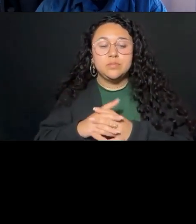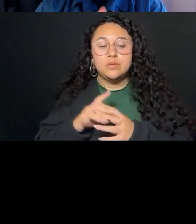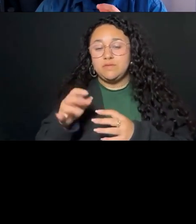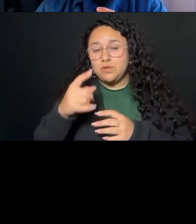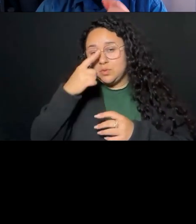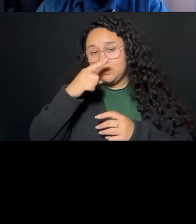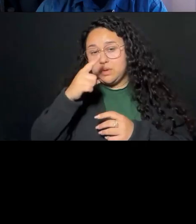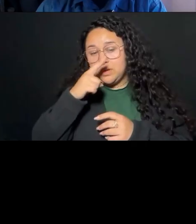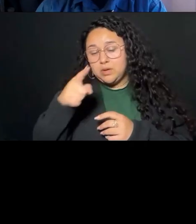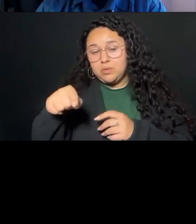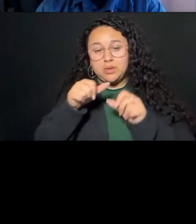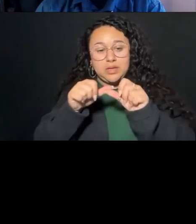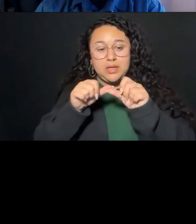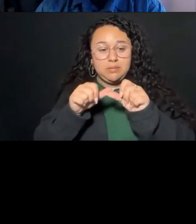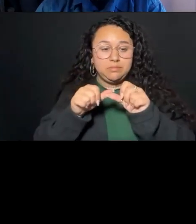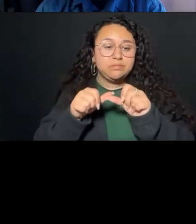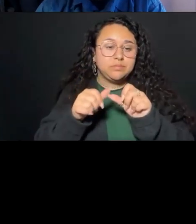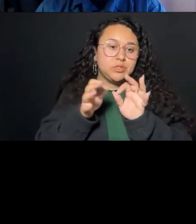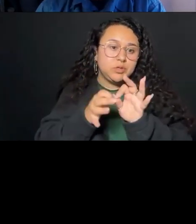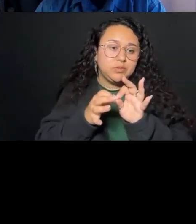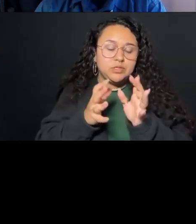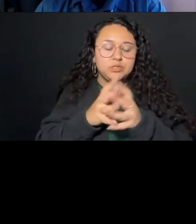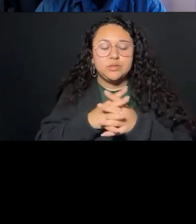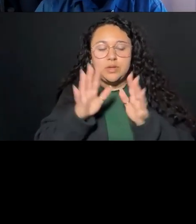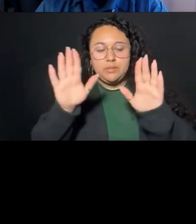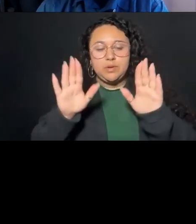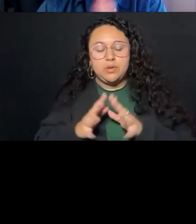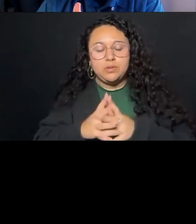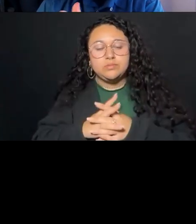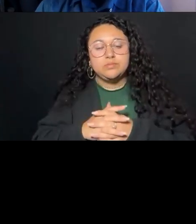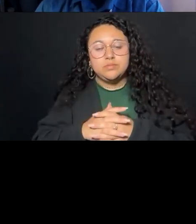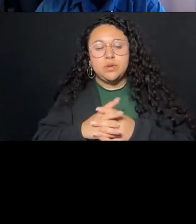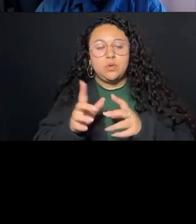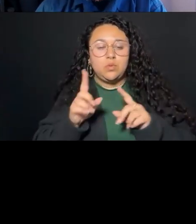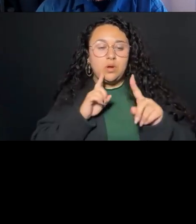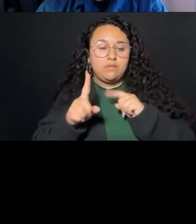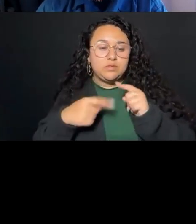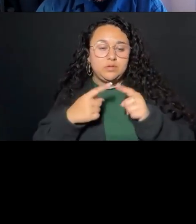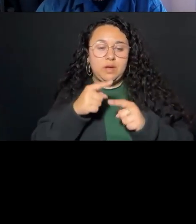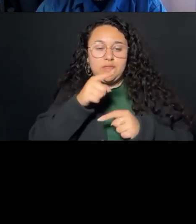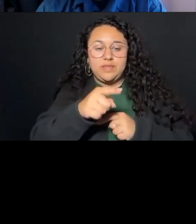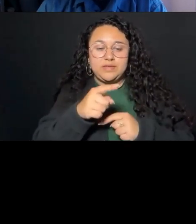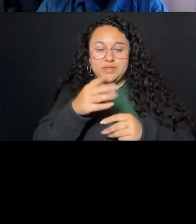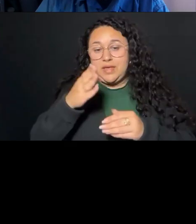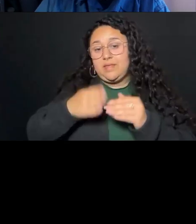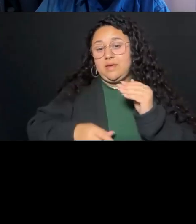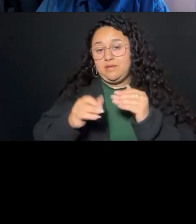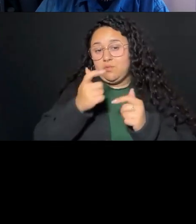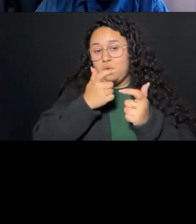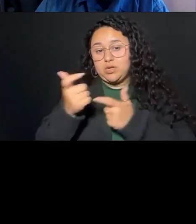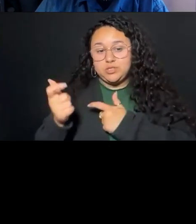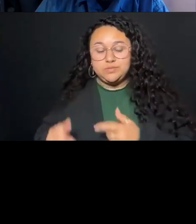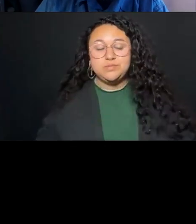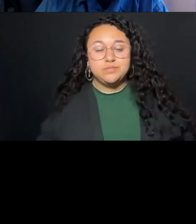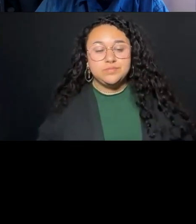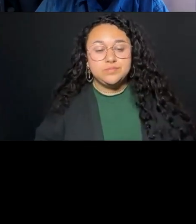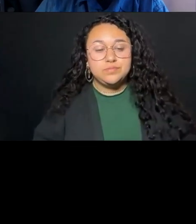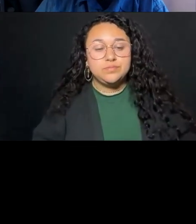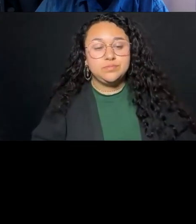folks can keep on doing both of those things, that would be really super. And let's have a conversation about this at the end of watching it.